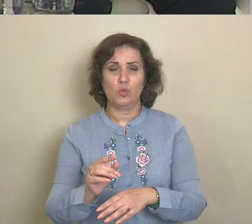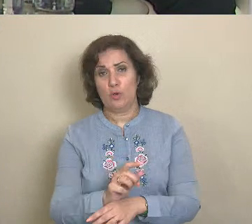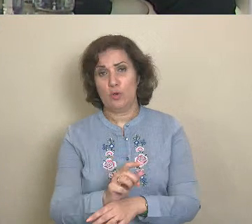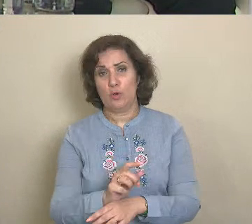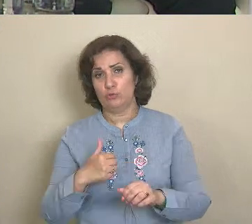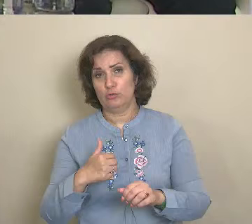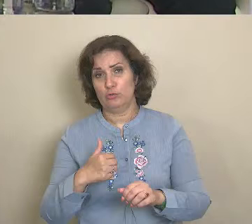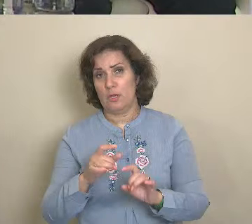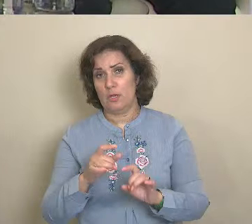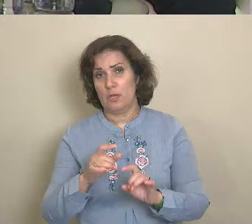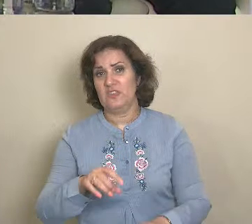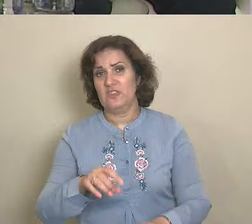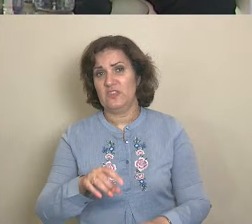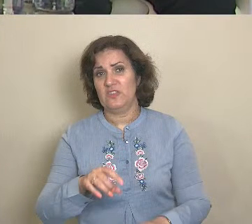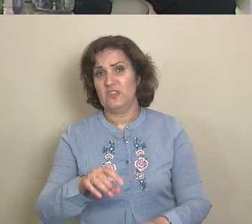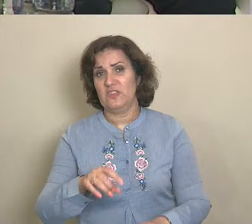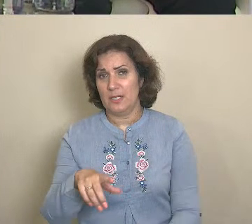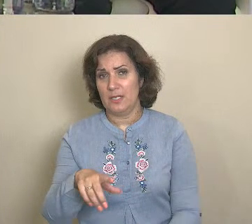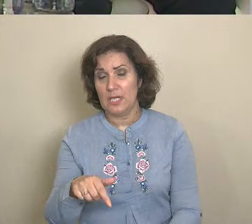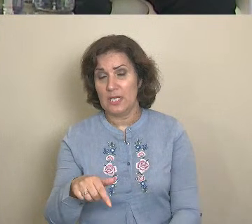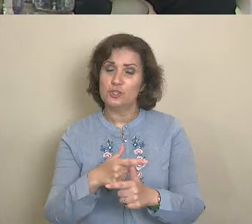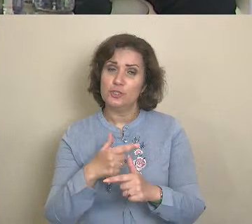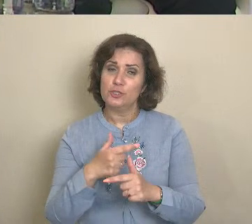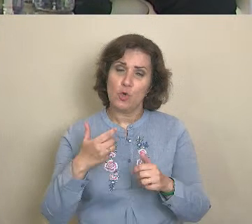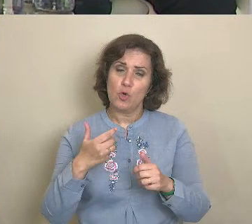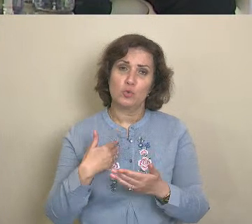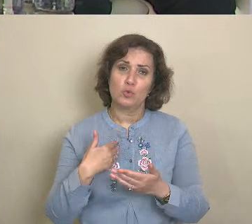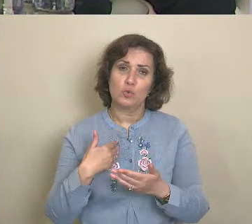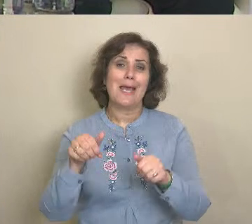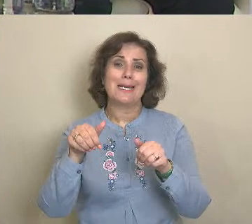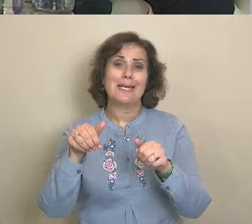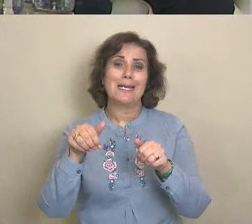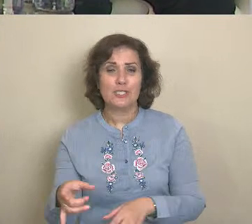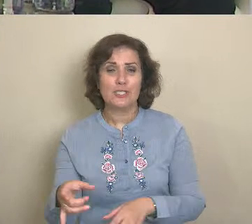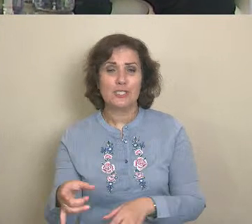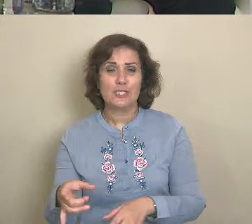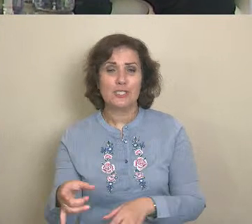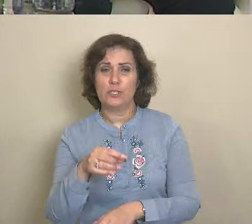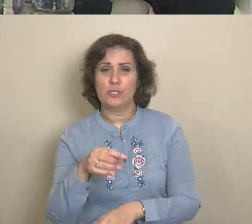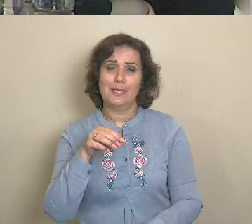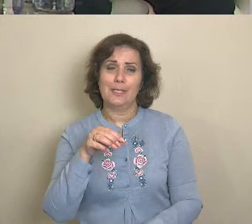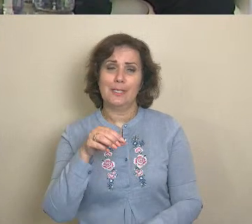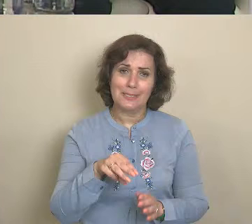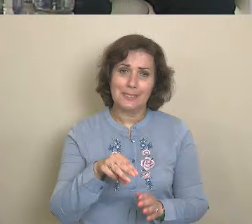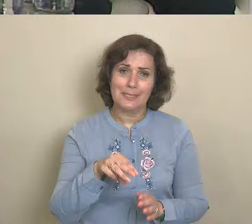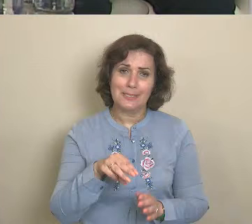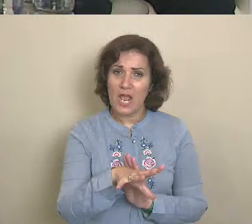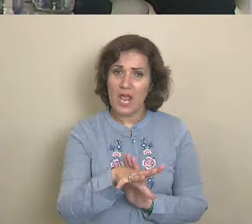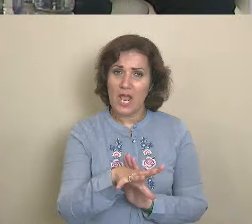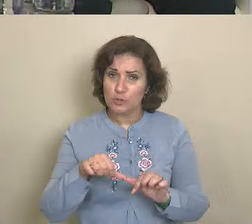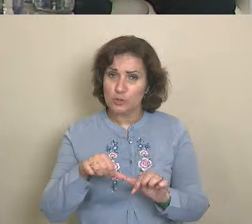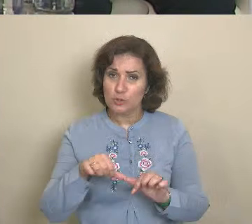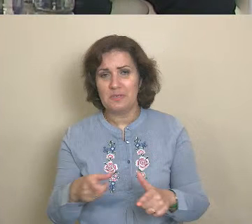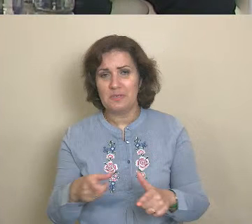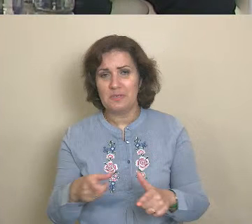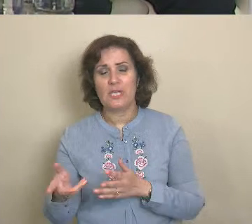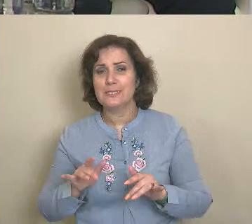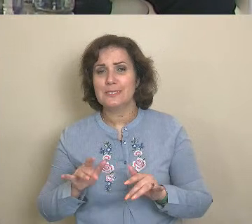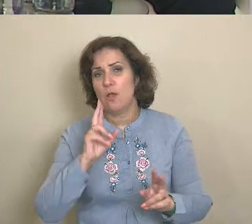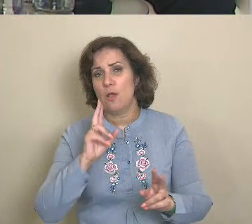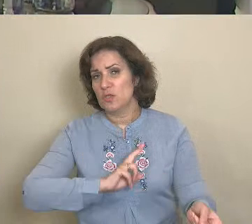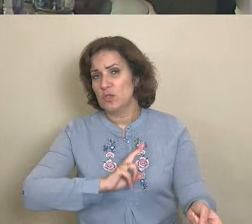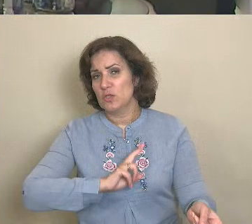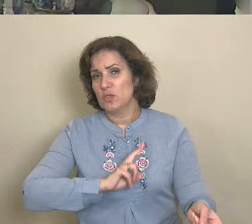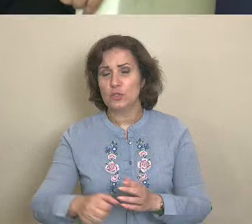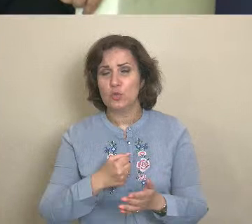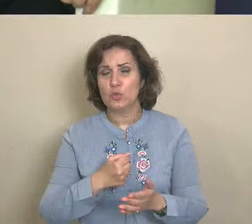violates some provision, can I contest this at the Oblast TSC or Rayon TSC or any